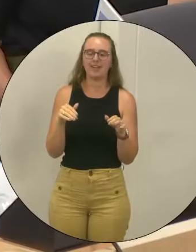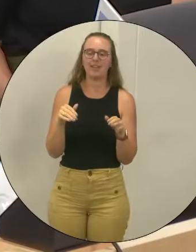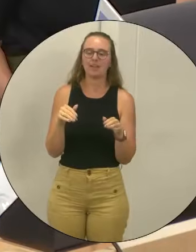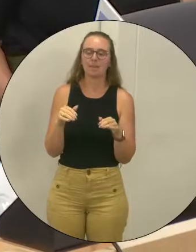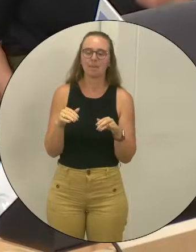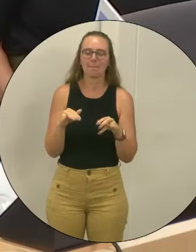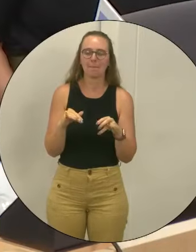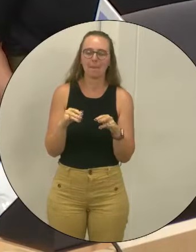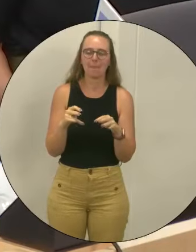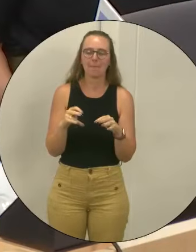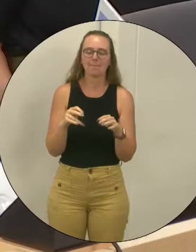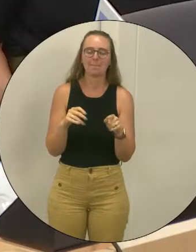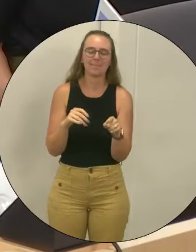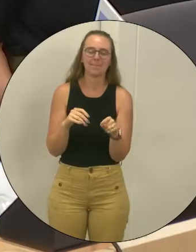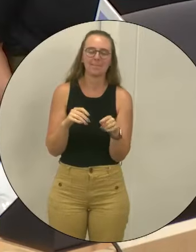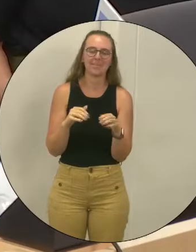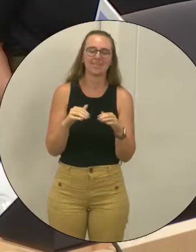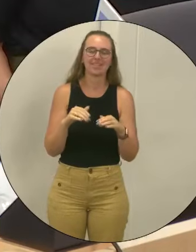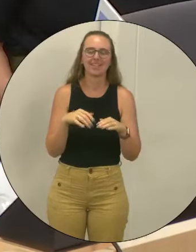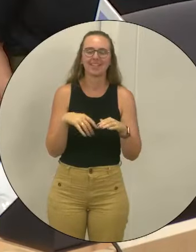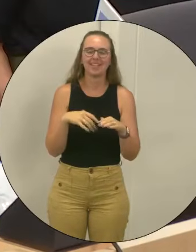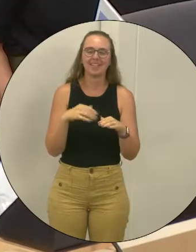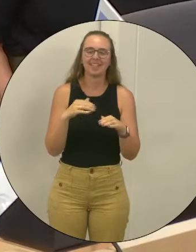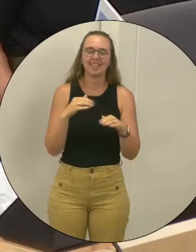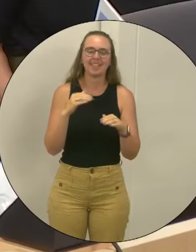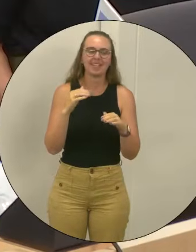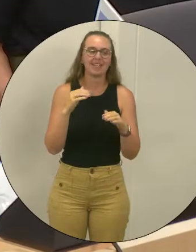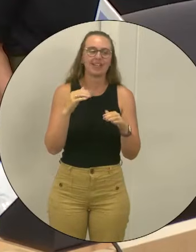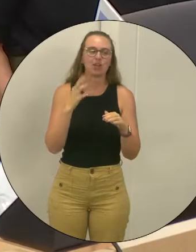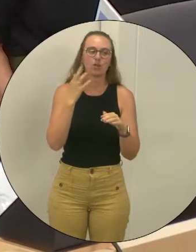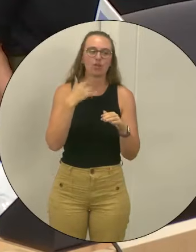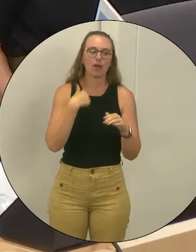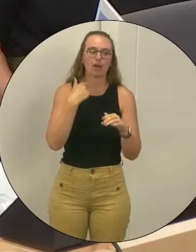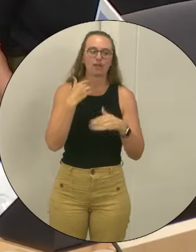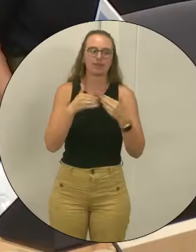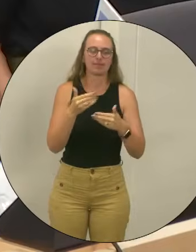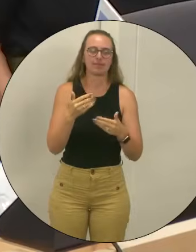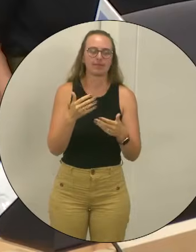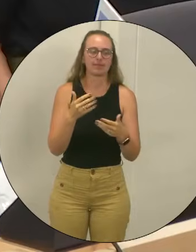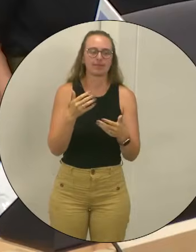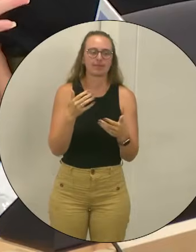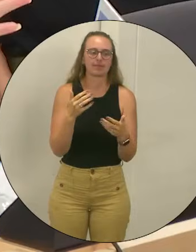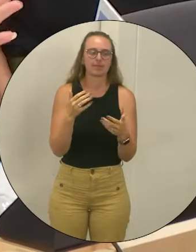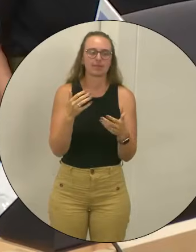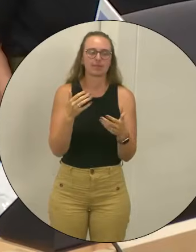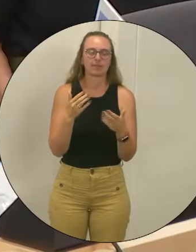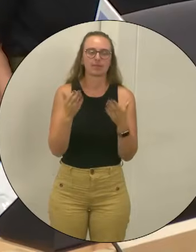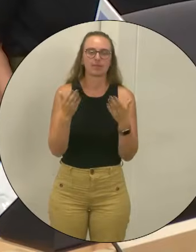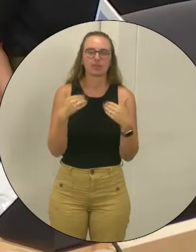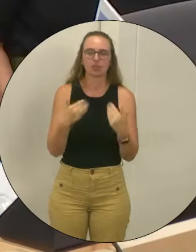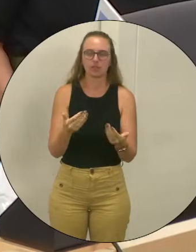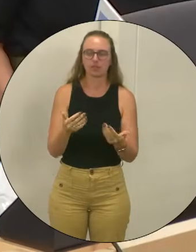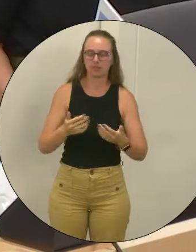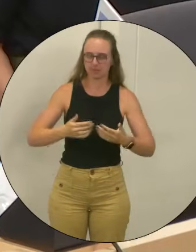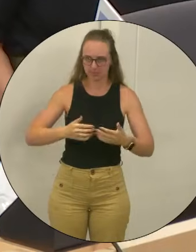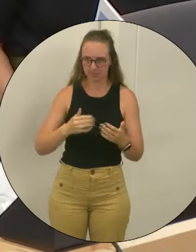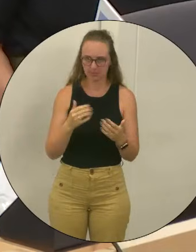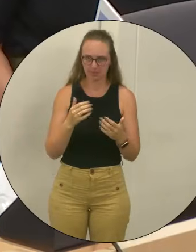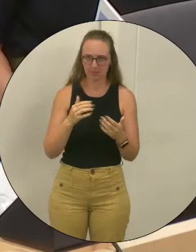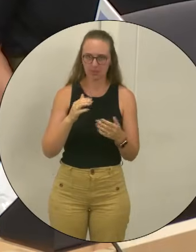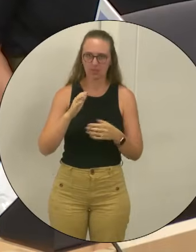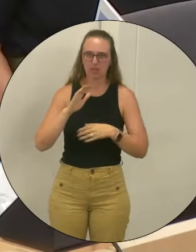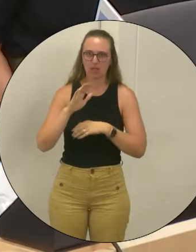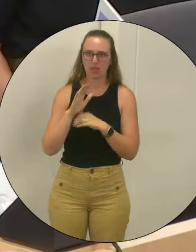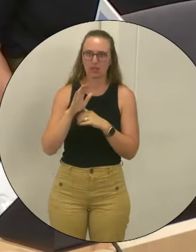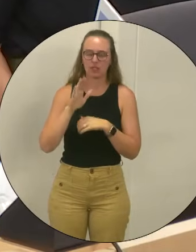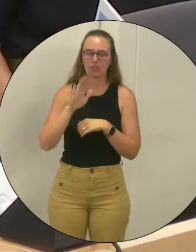is called The Court of Mist and Fury. The reason why I'm stumbling is because here it is. His tongue swept